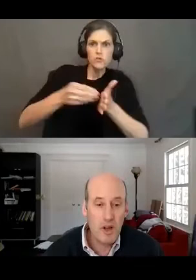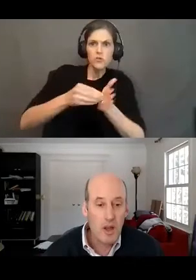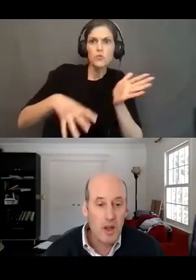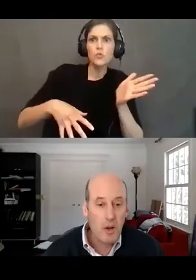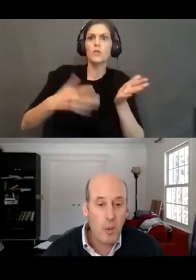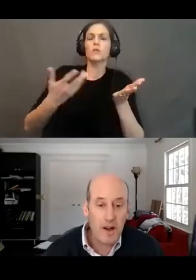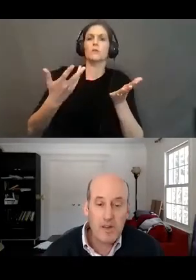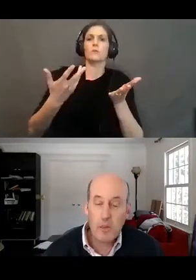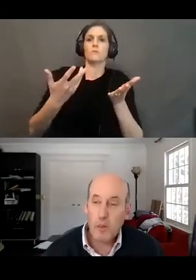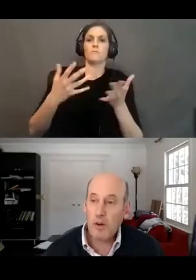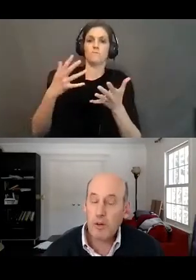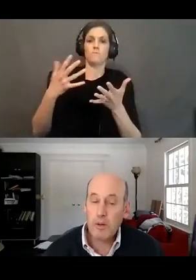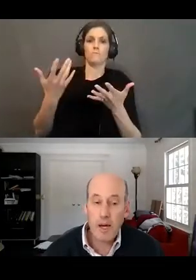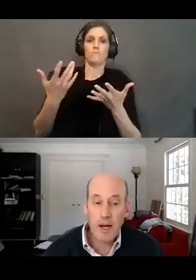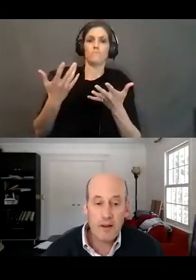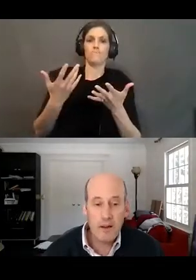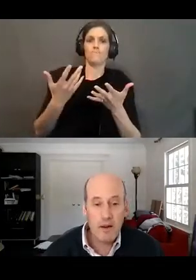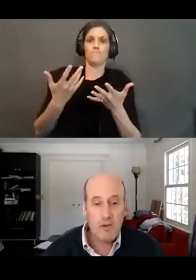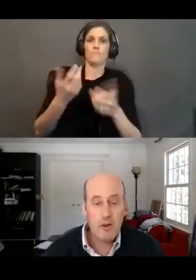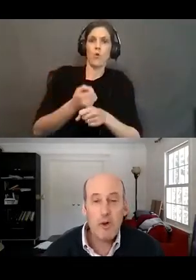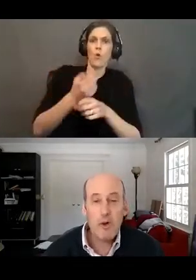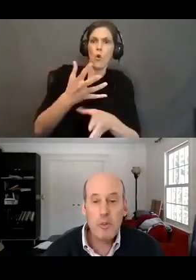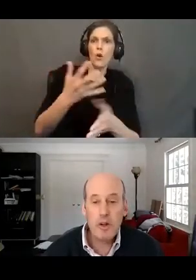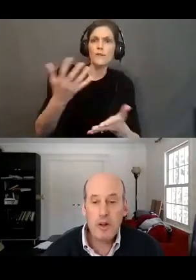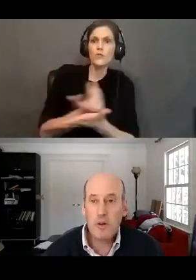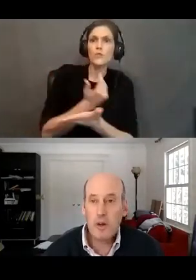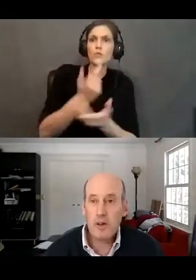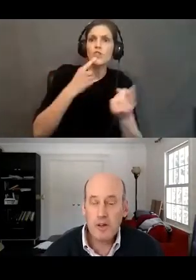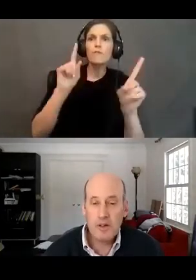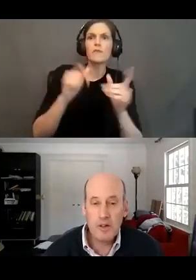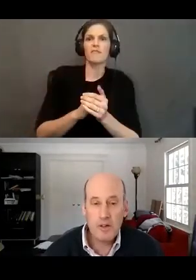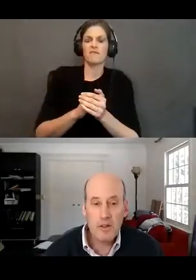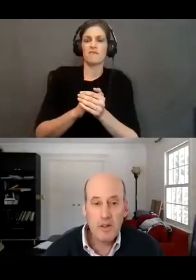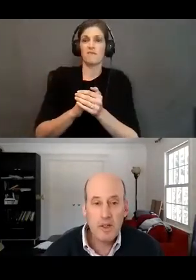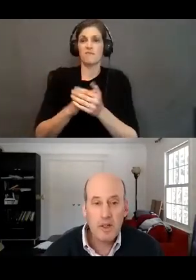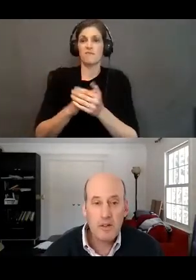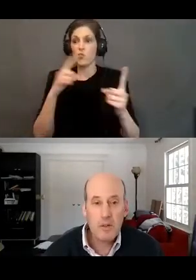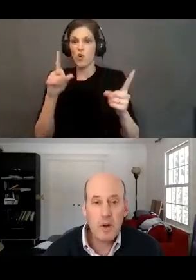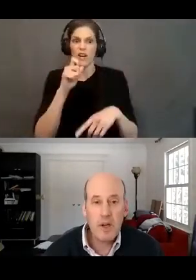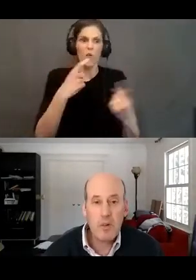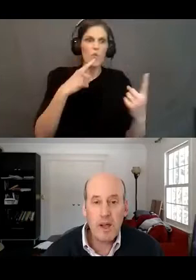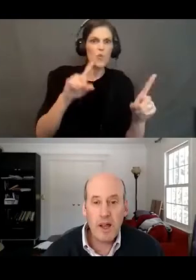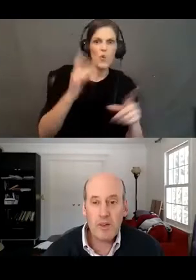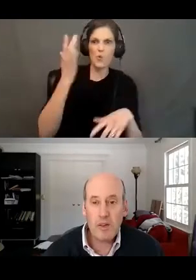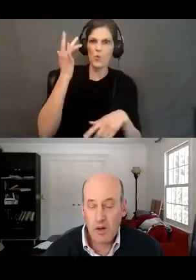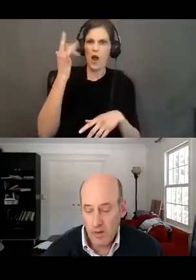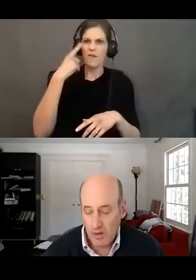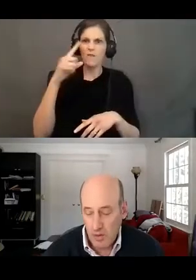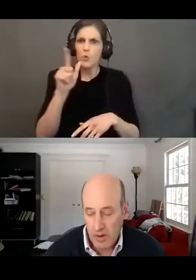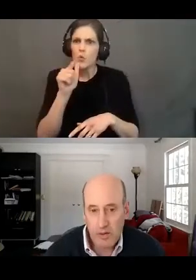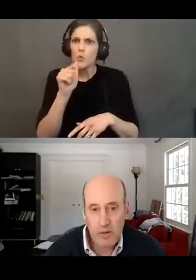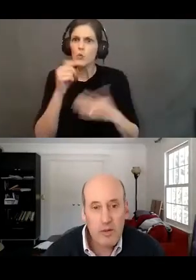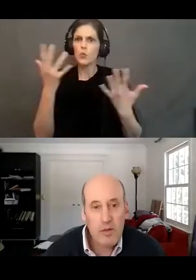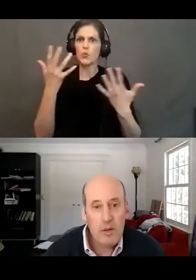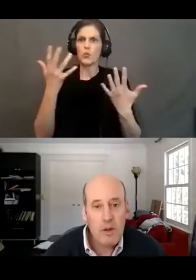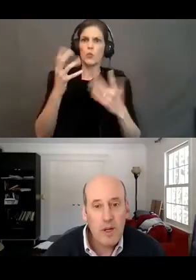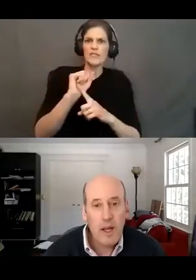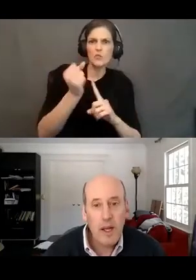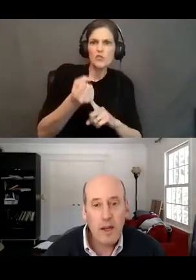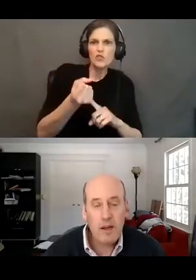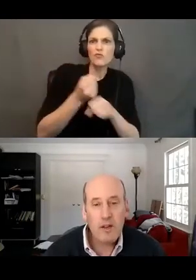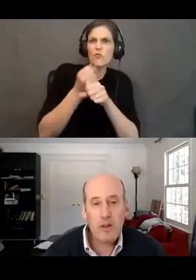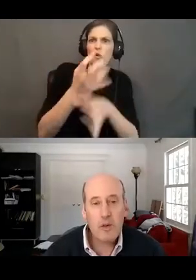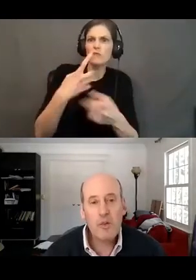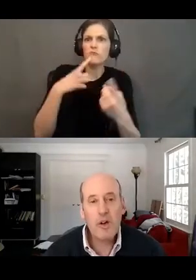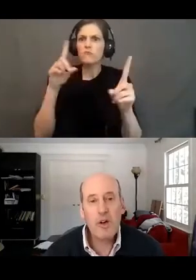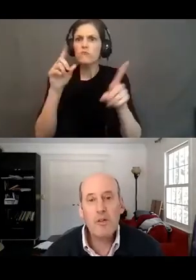achievement? Why does it work or not? For whom and under what conditions? So we might want to ask all those questions.